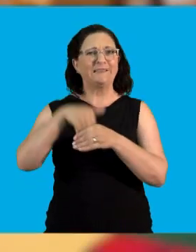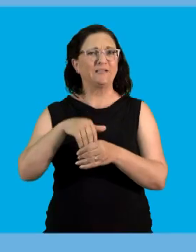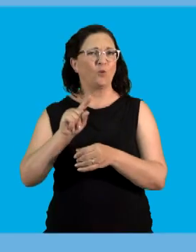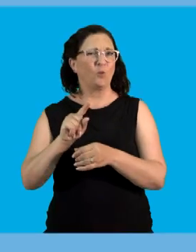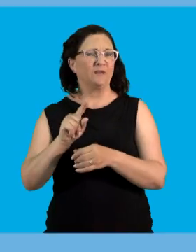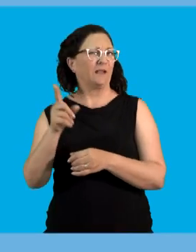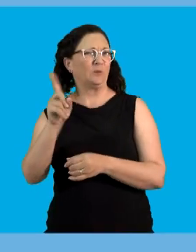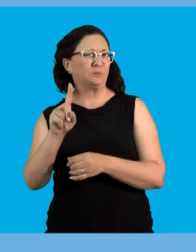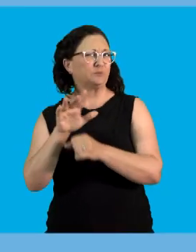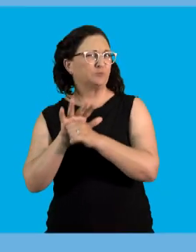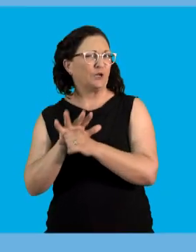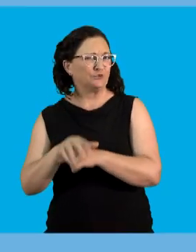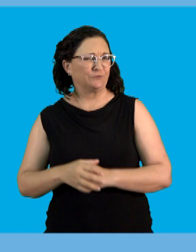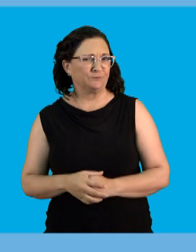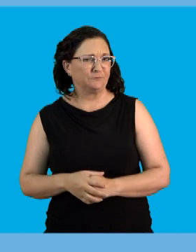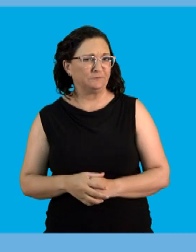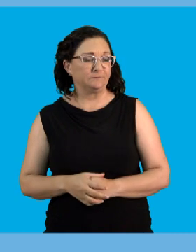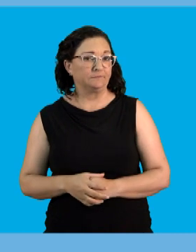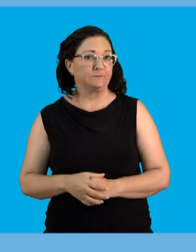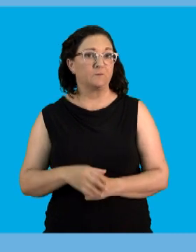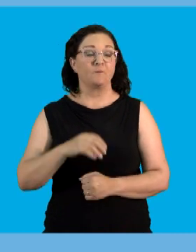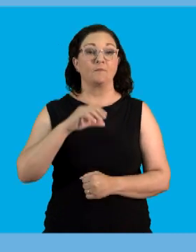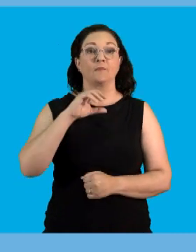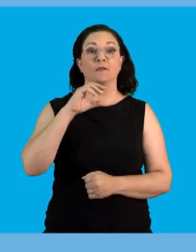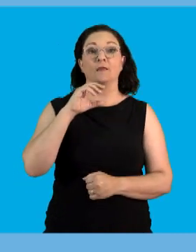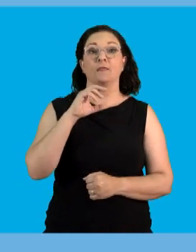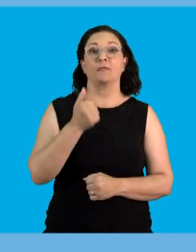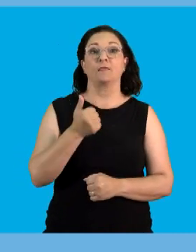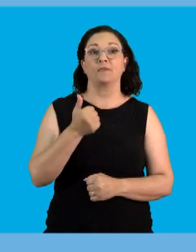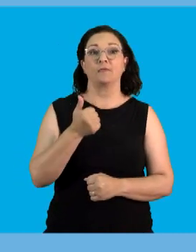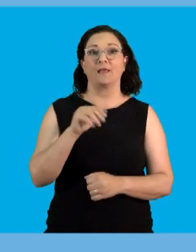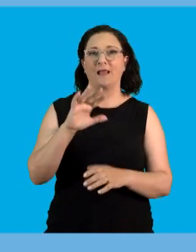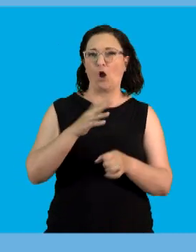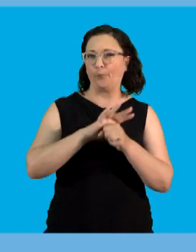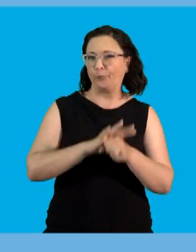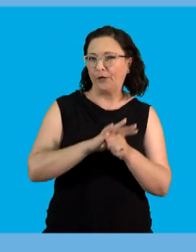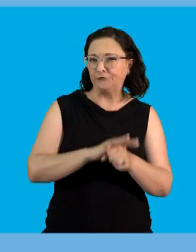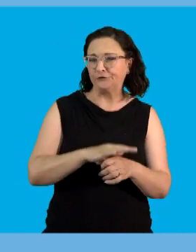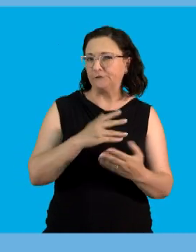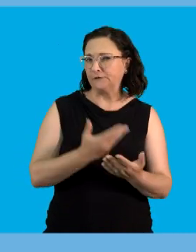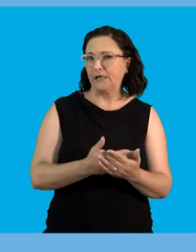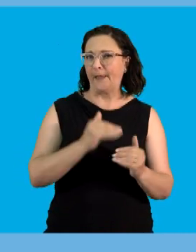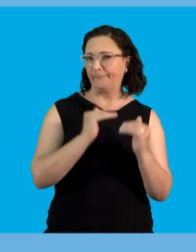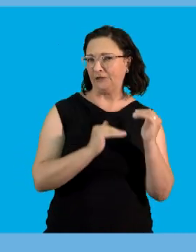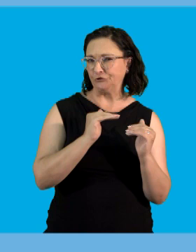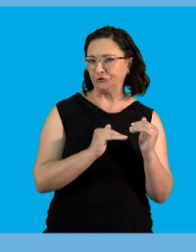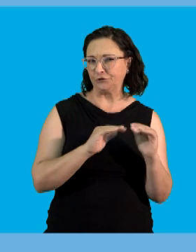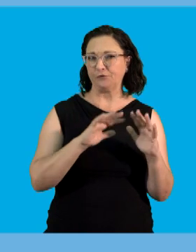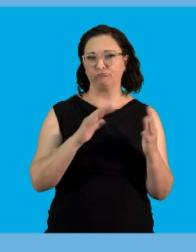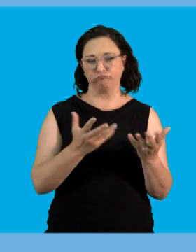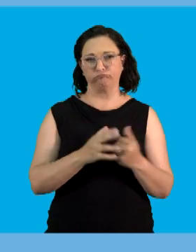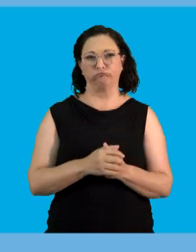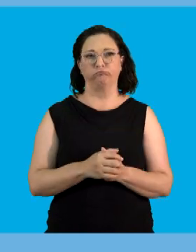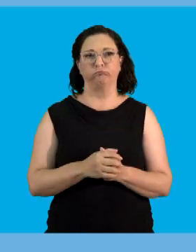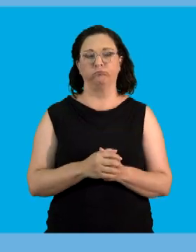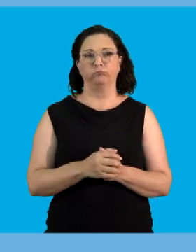at what is pressure. And then furthermore, we're going to be looking at how can pressure be measured. And then lastly,